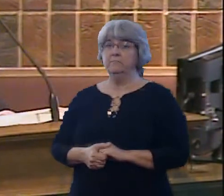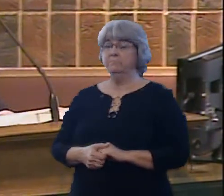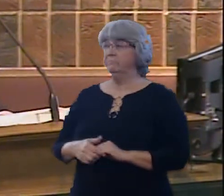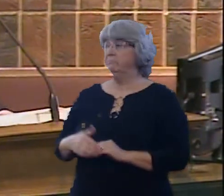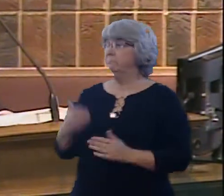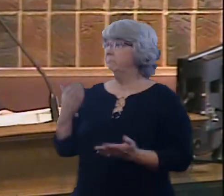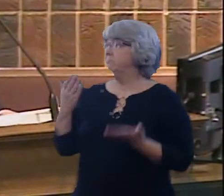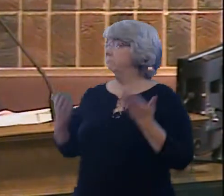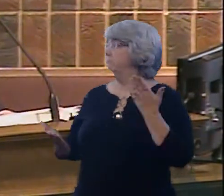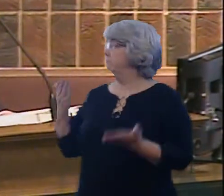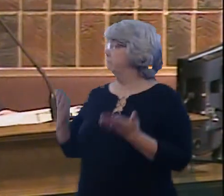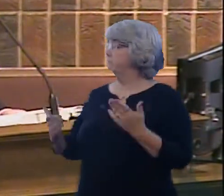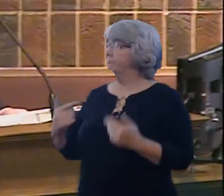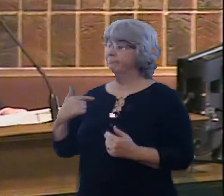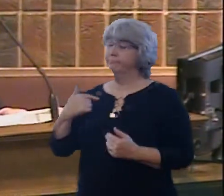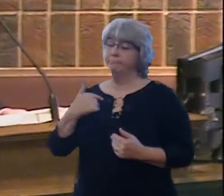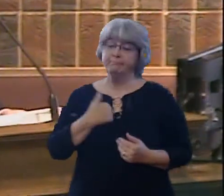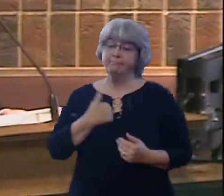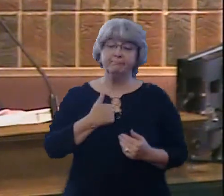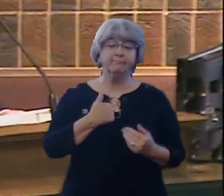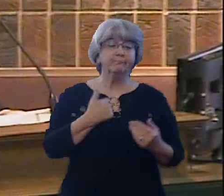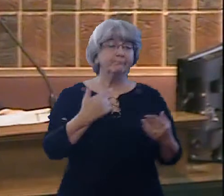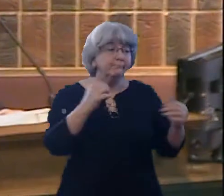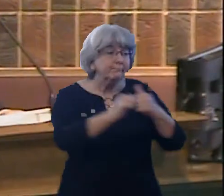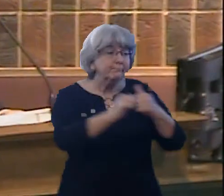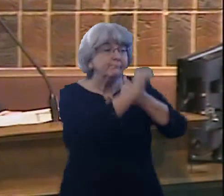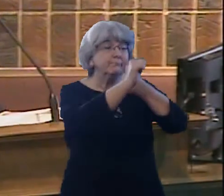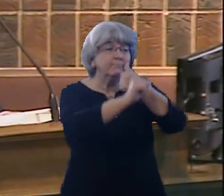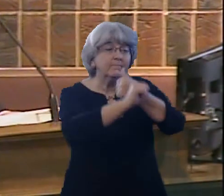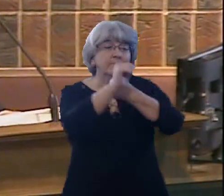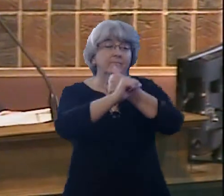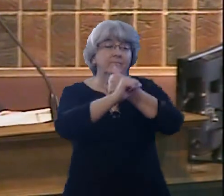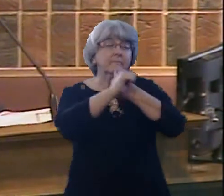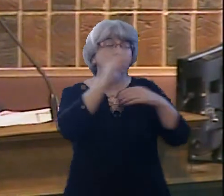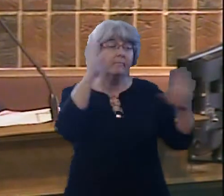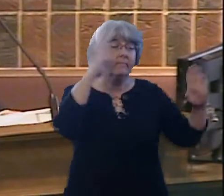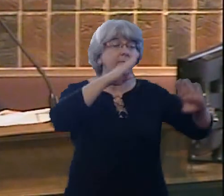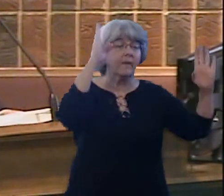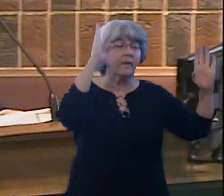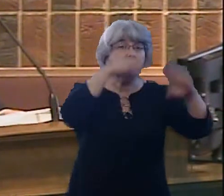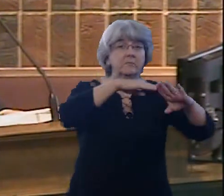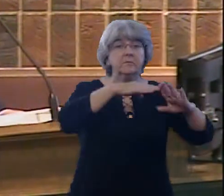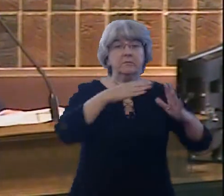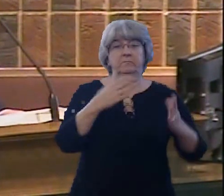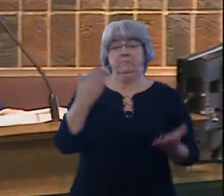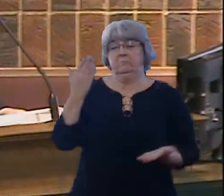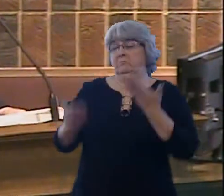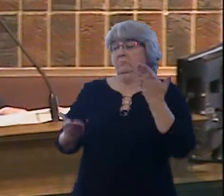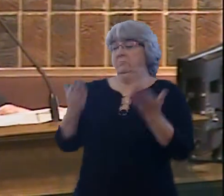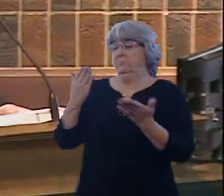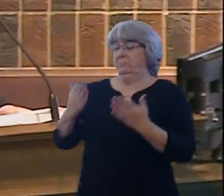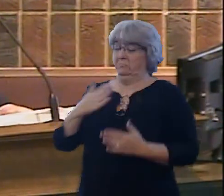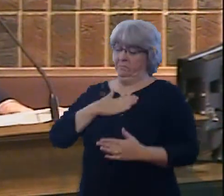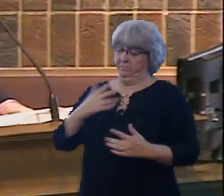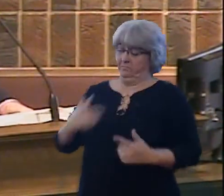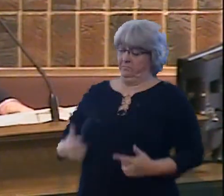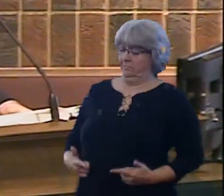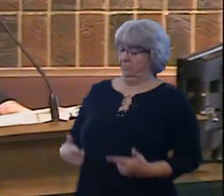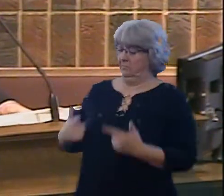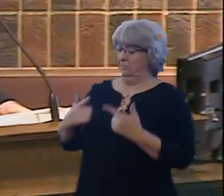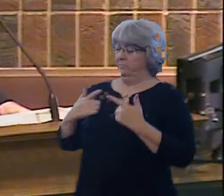It may be in the valley where countless dangers hide. It may be in